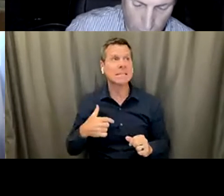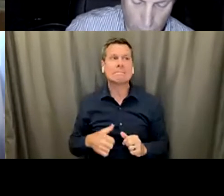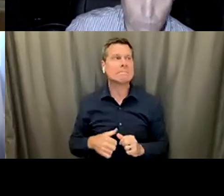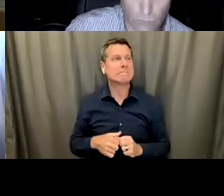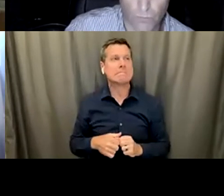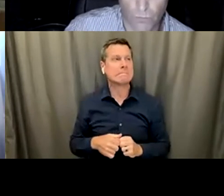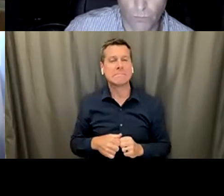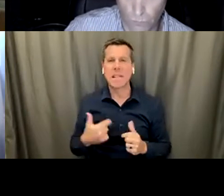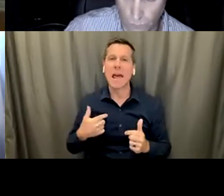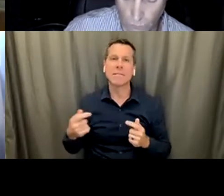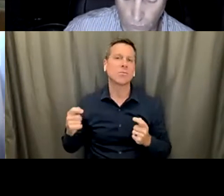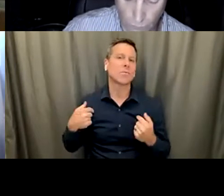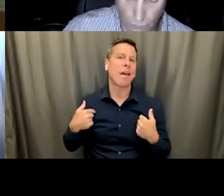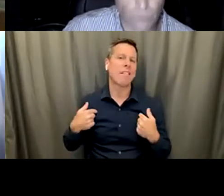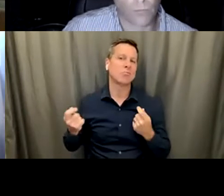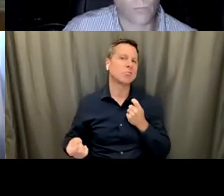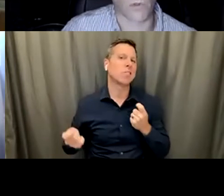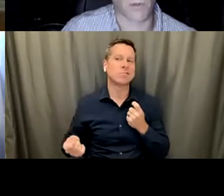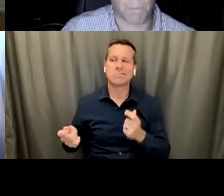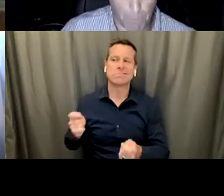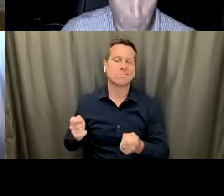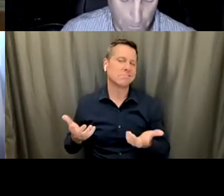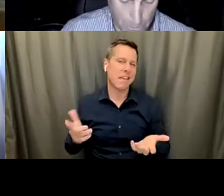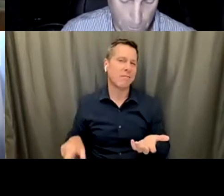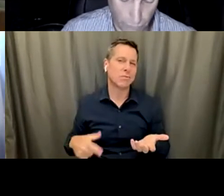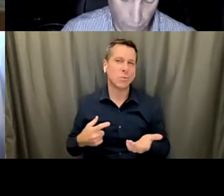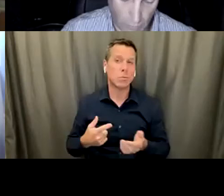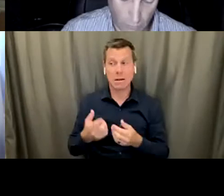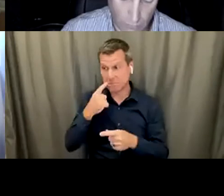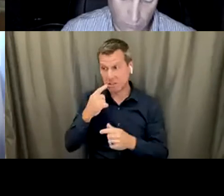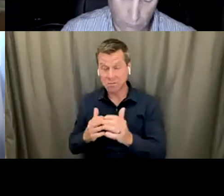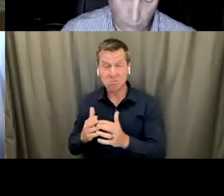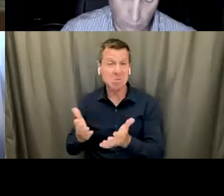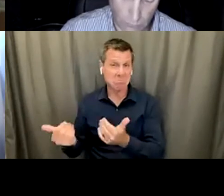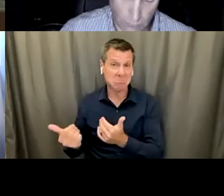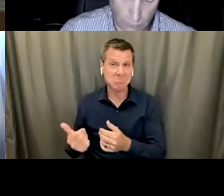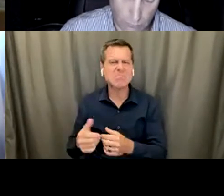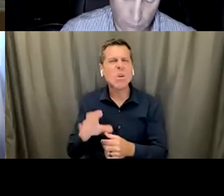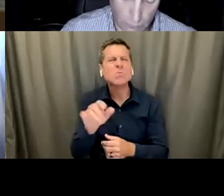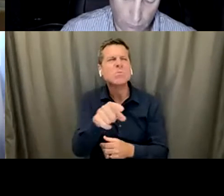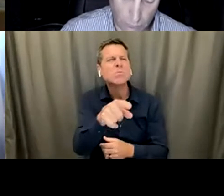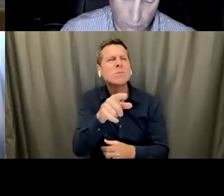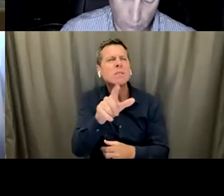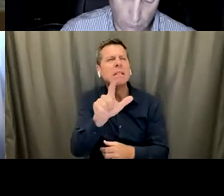varied in my delivery. So that's all I would say. And then I think Melinda, if you could unmute and ask your question.